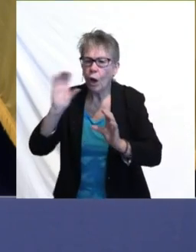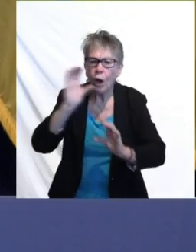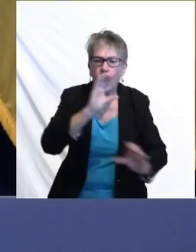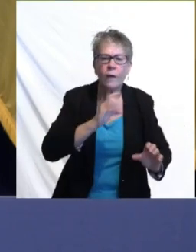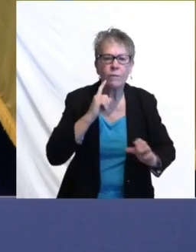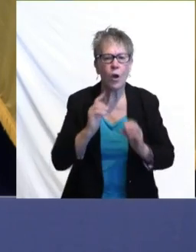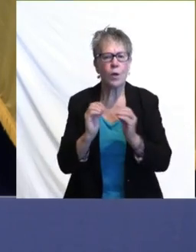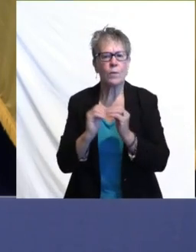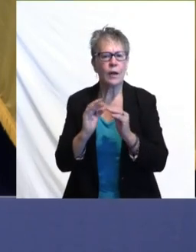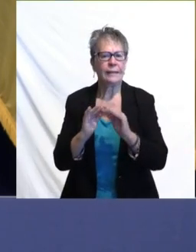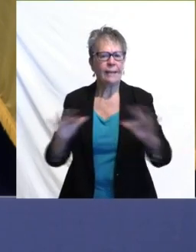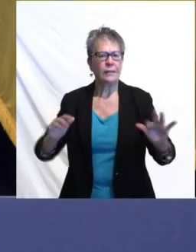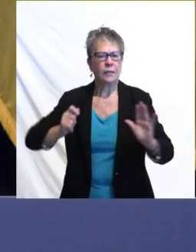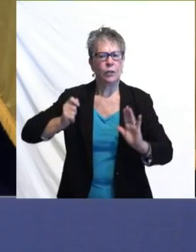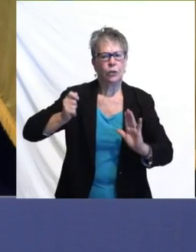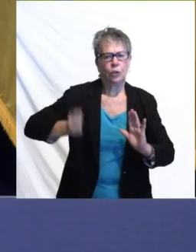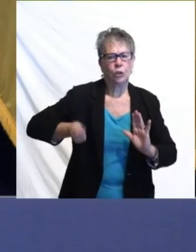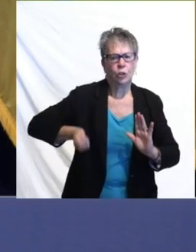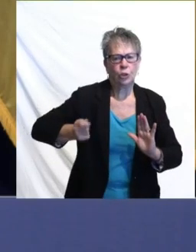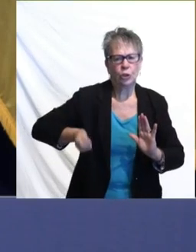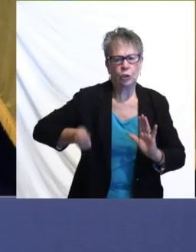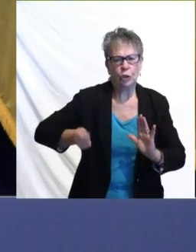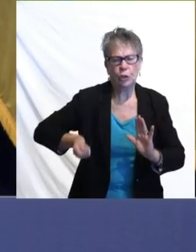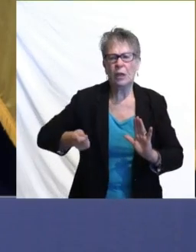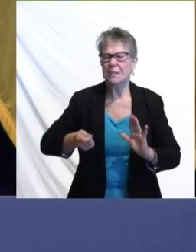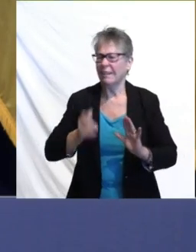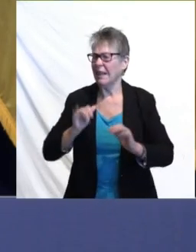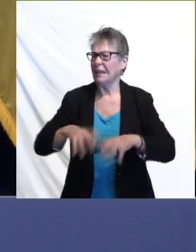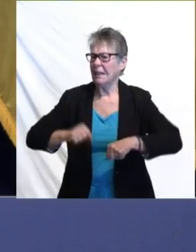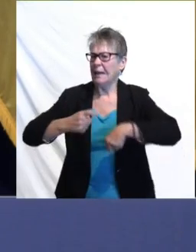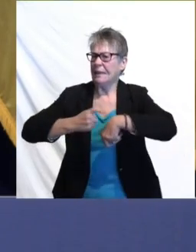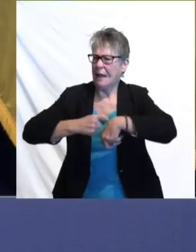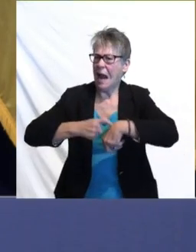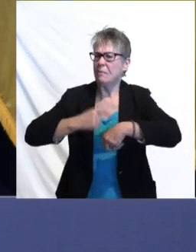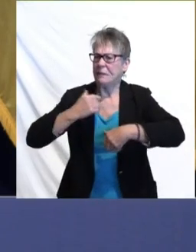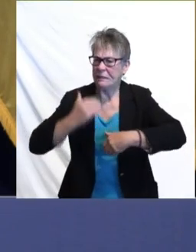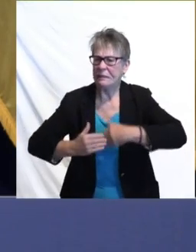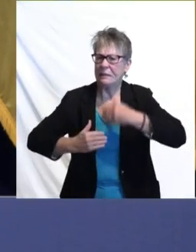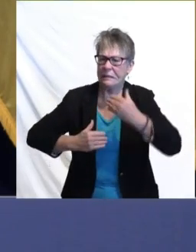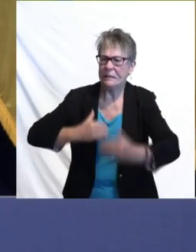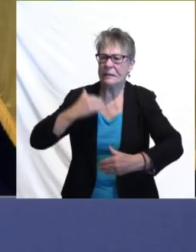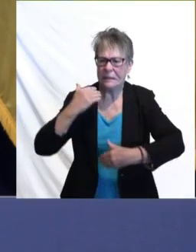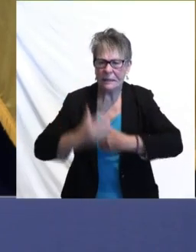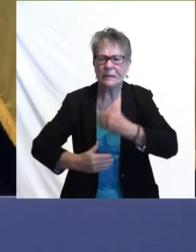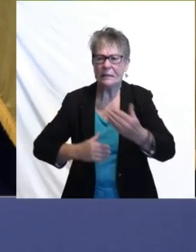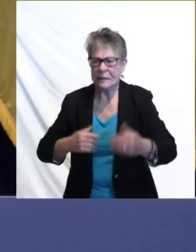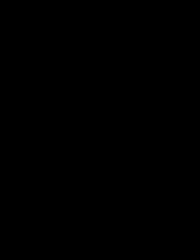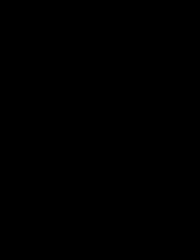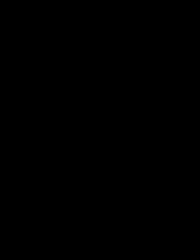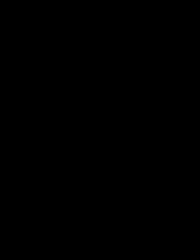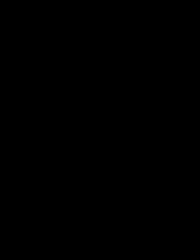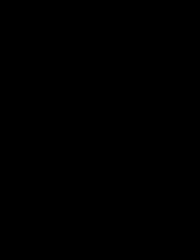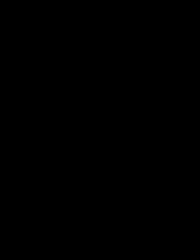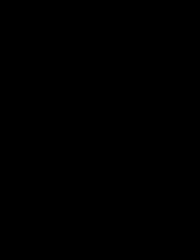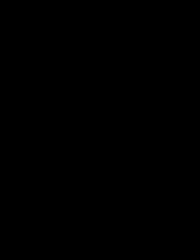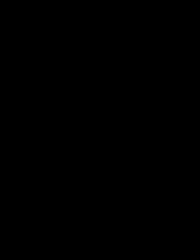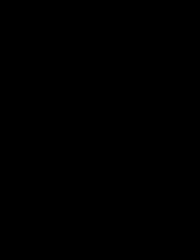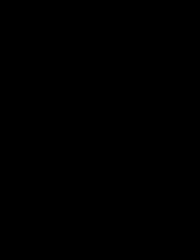clearly make a lot more progress, and I'm committed to that. I'm honored that the first Black